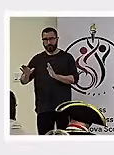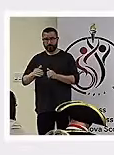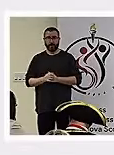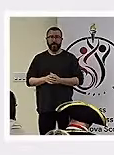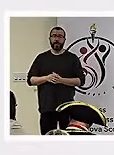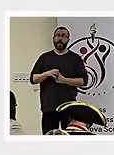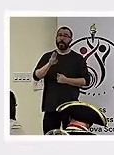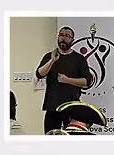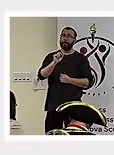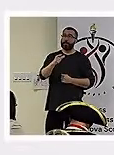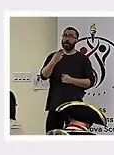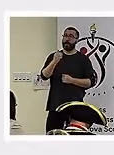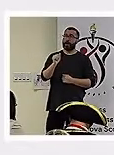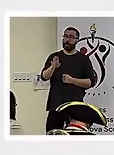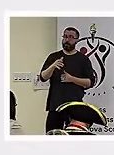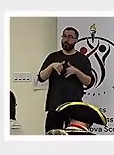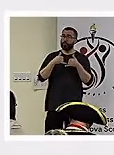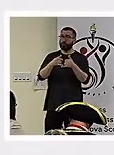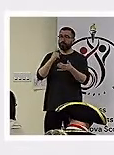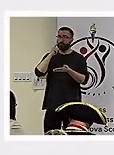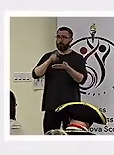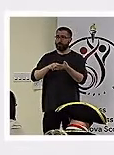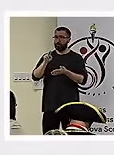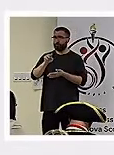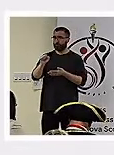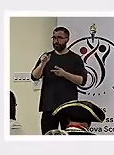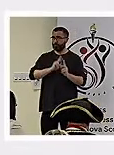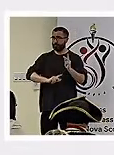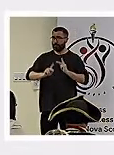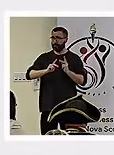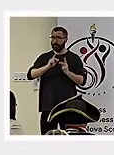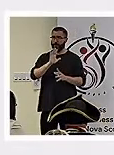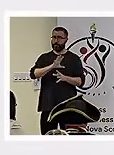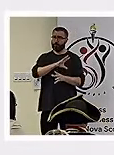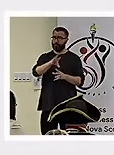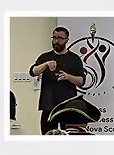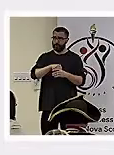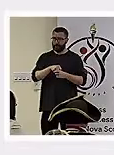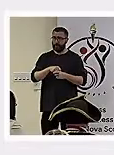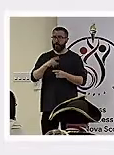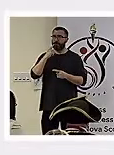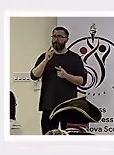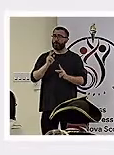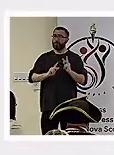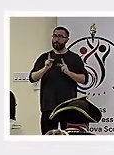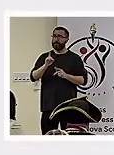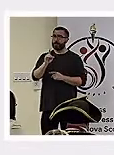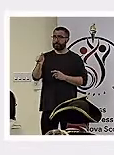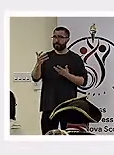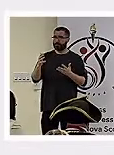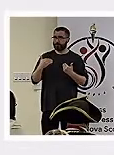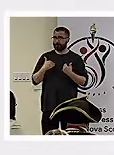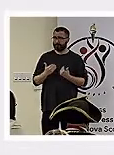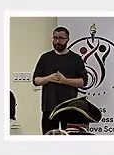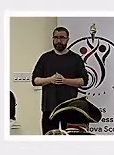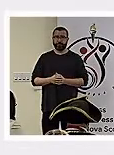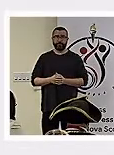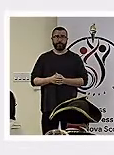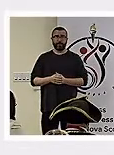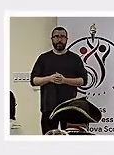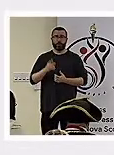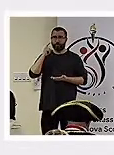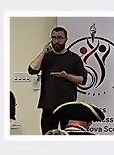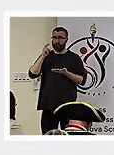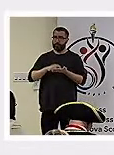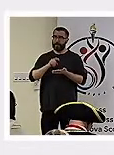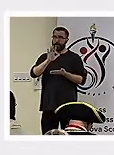Awards recognize Nova Scotians for their contributions to the lives of persons with disabilities, recognizing that these contributions are